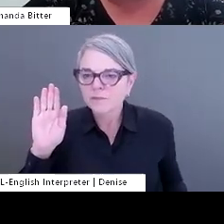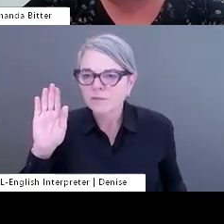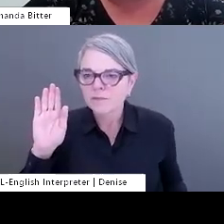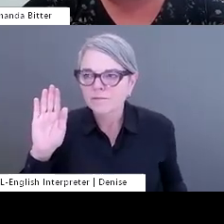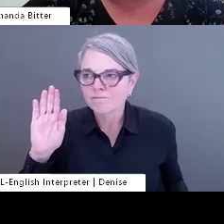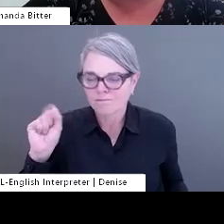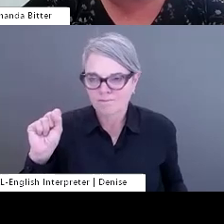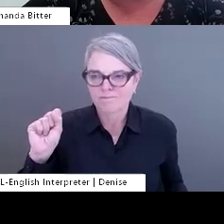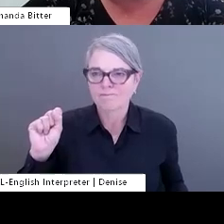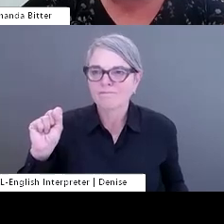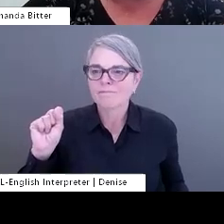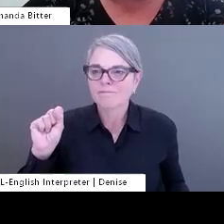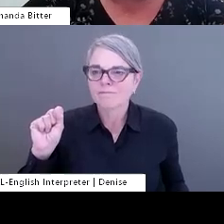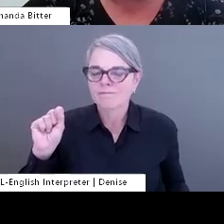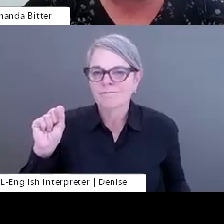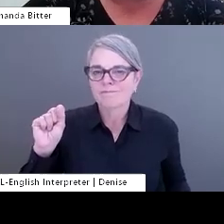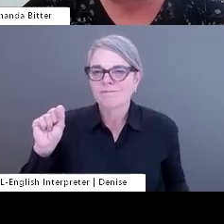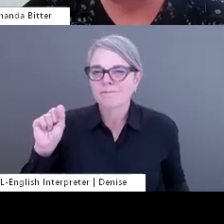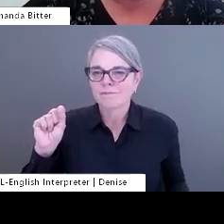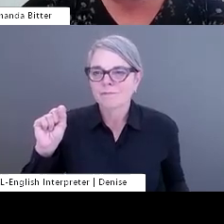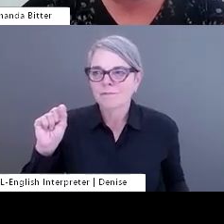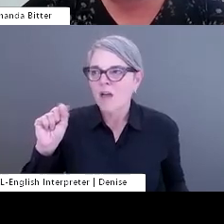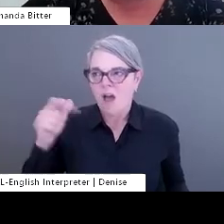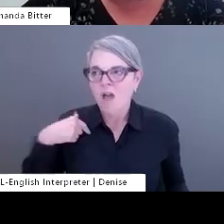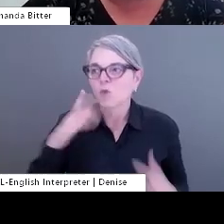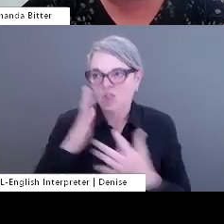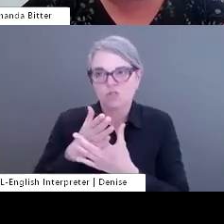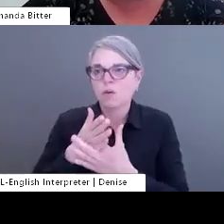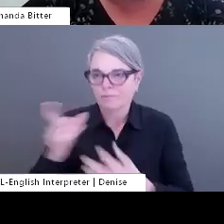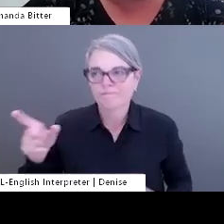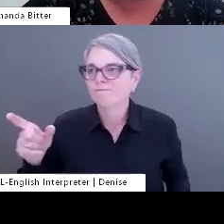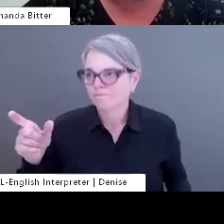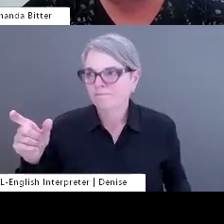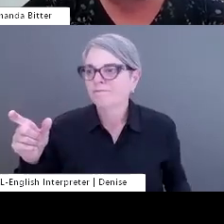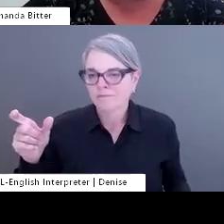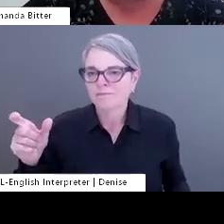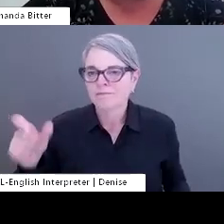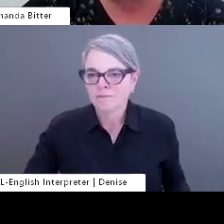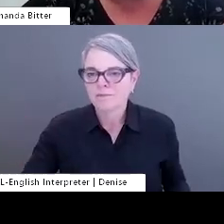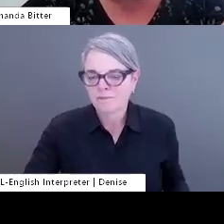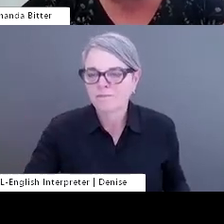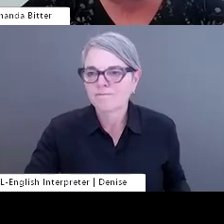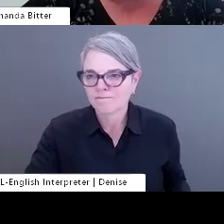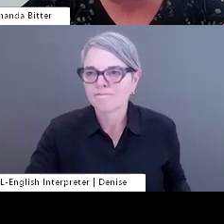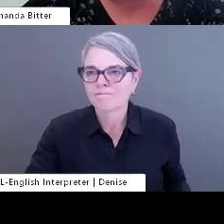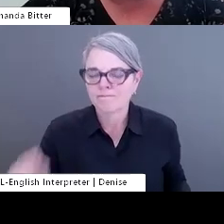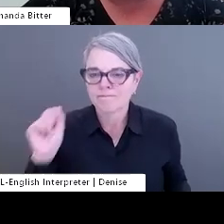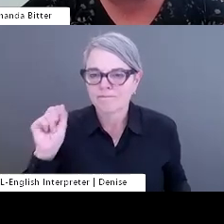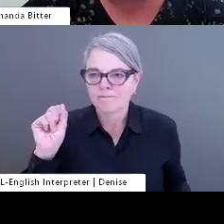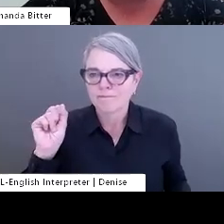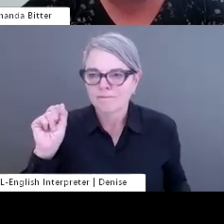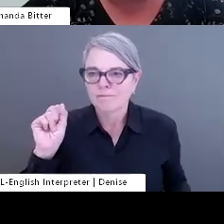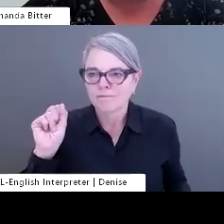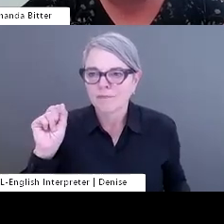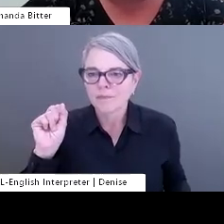sometimes capacity is fluid based on medication. If they're not formally deemed incapable, then we should be assuming